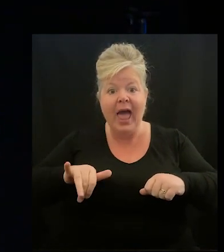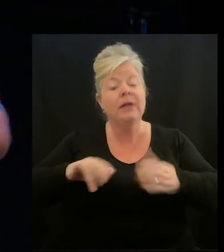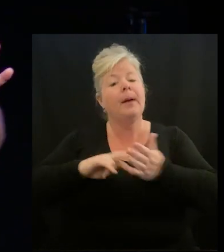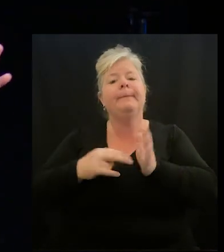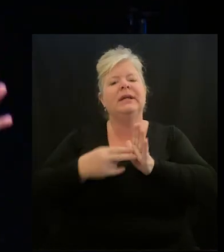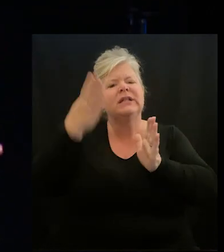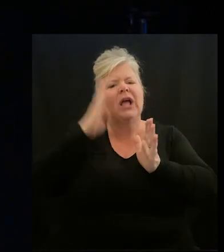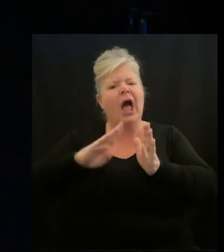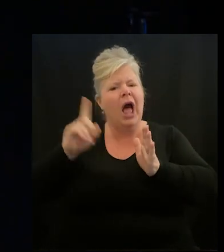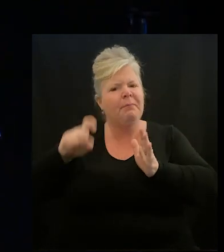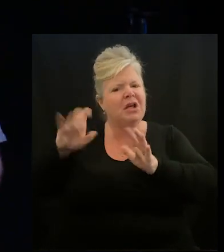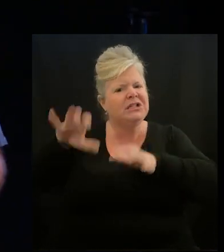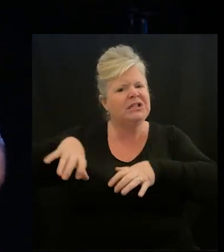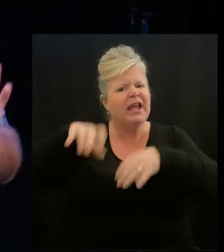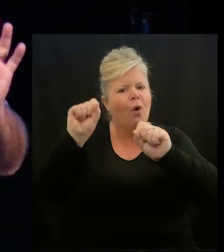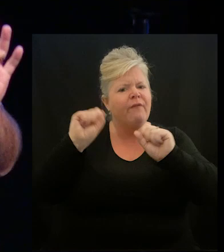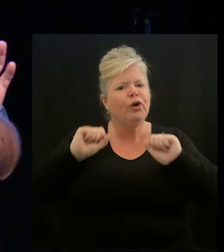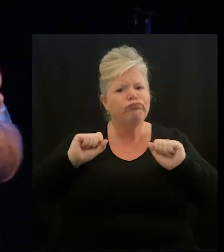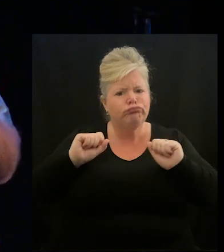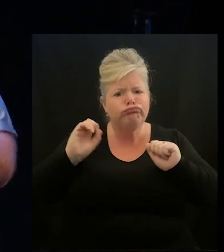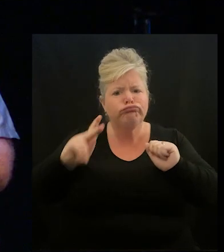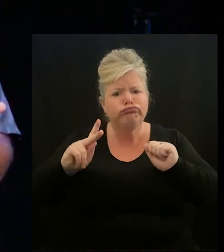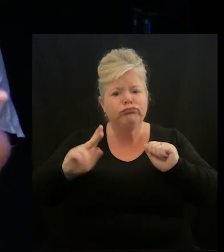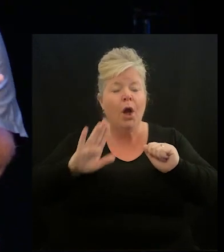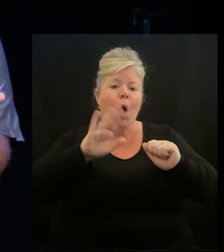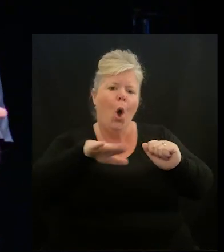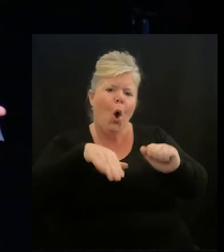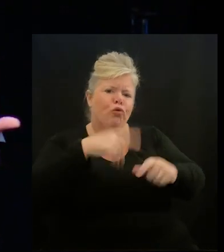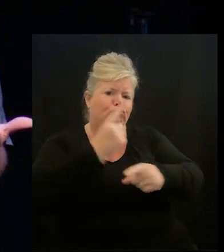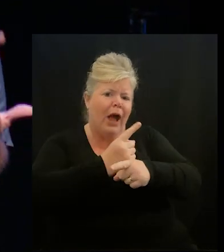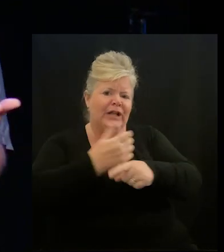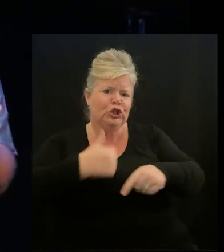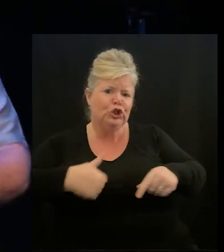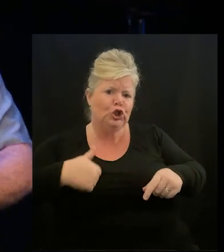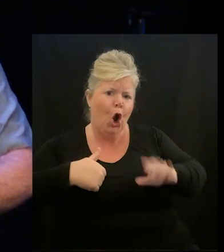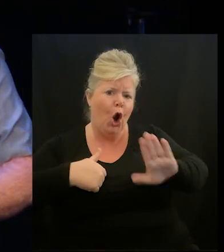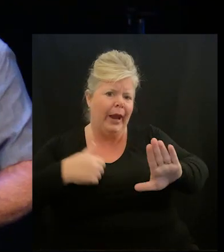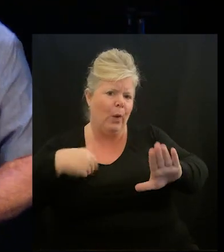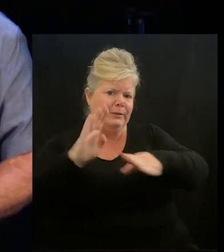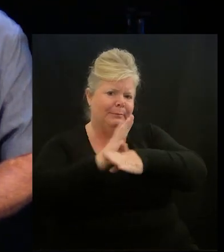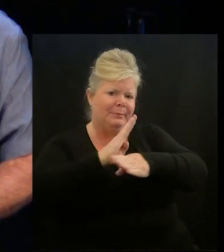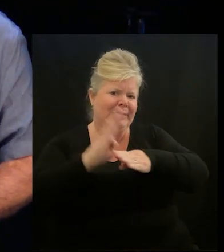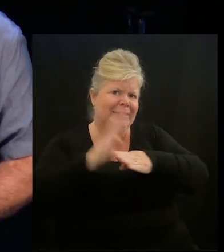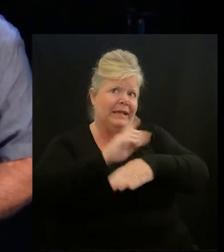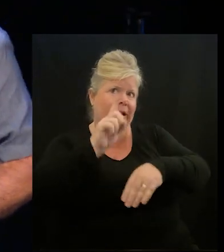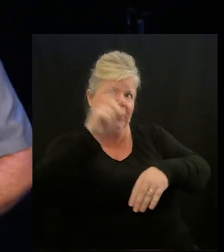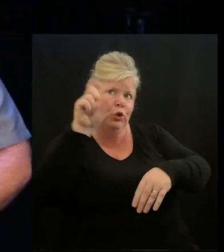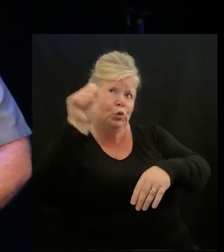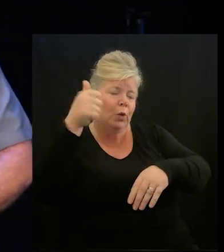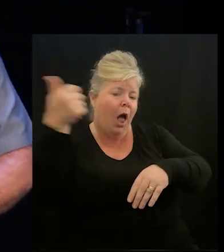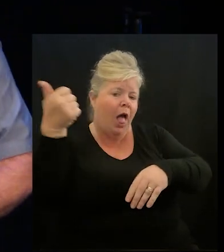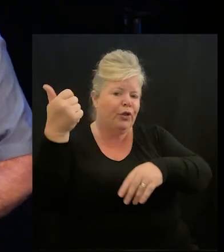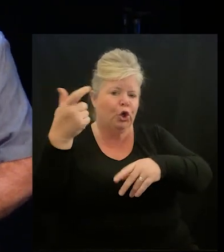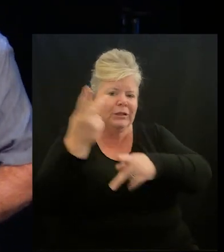God should step in and say, oh, you know what, you're right, sorry, you know, my bad. I was busy on the other side. I was taking care of some